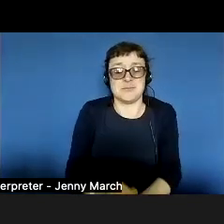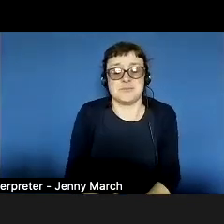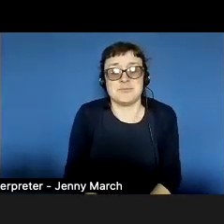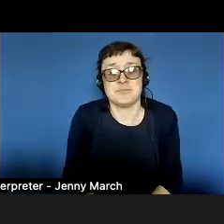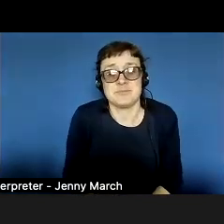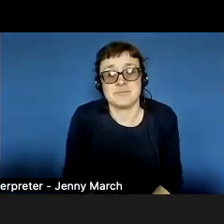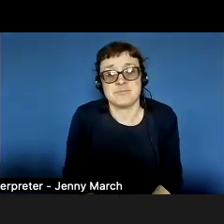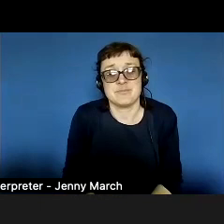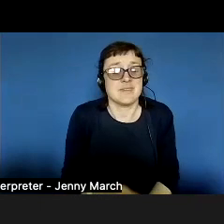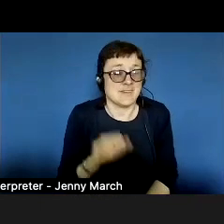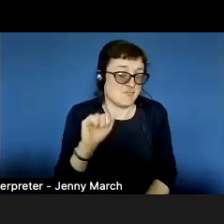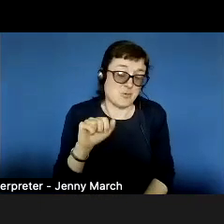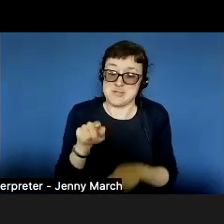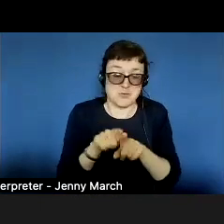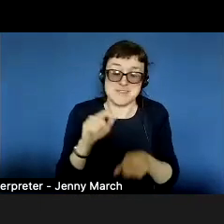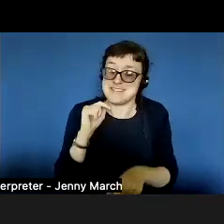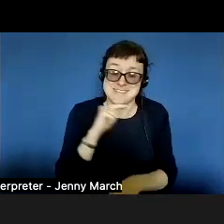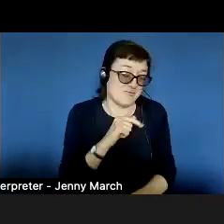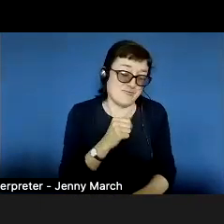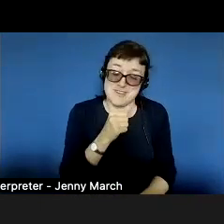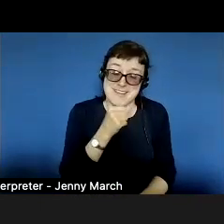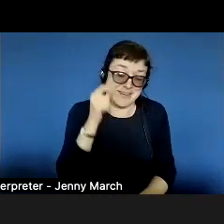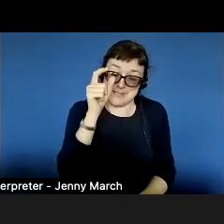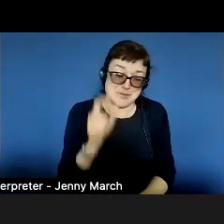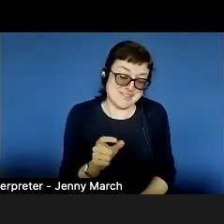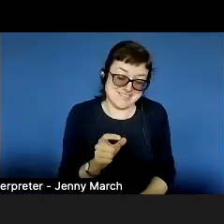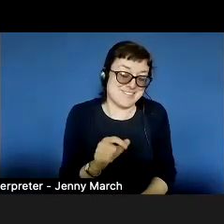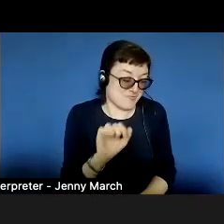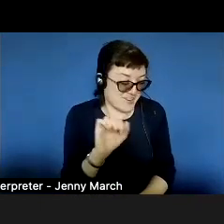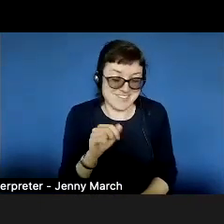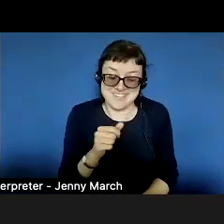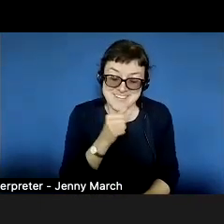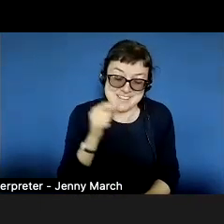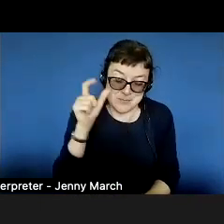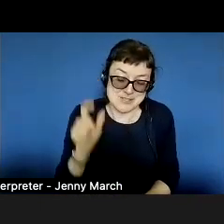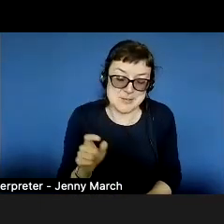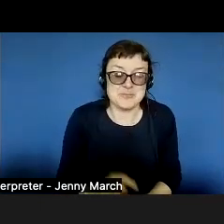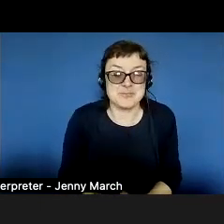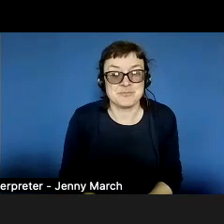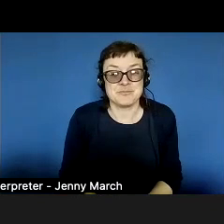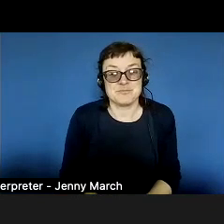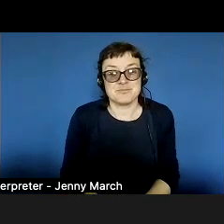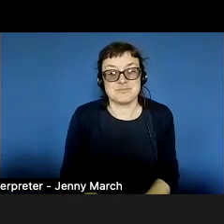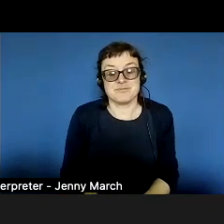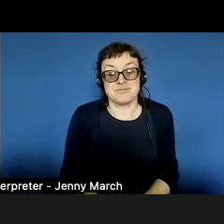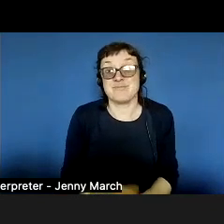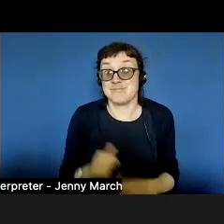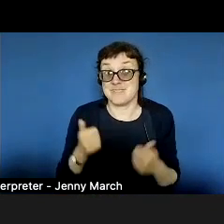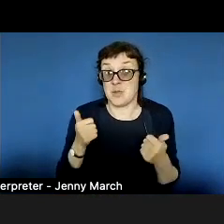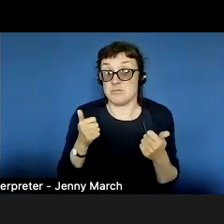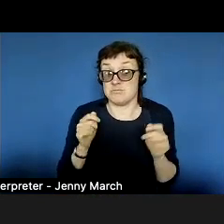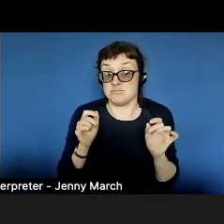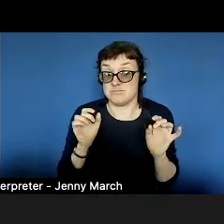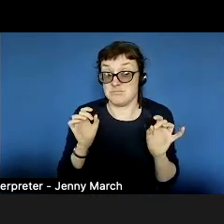Yeah, and also his son was really lovely. He was so nice. He was lovely, yeah. Yeah, so yeah, I guess that kind of the end. I